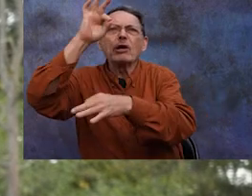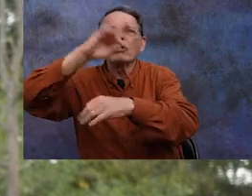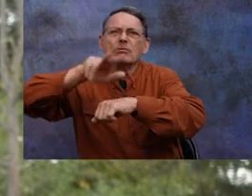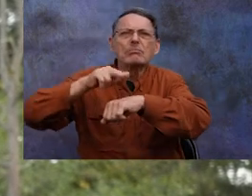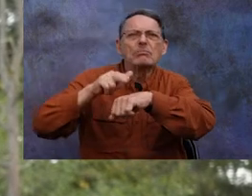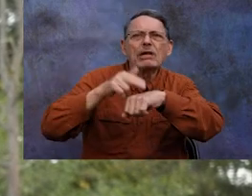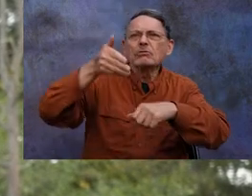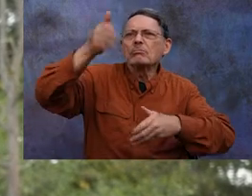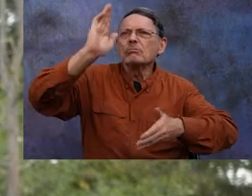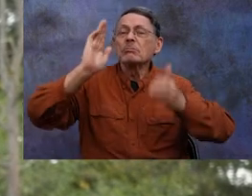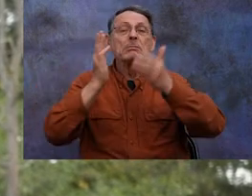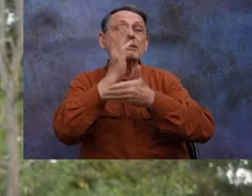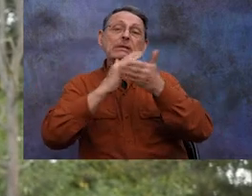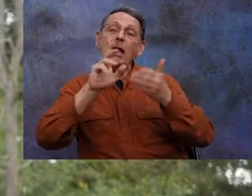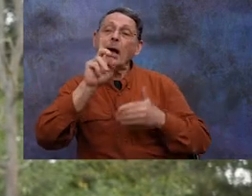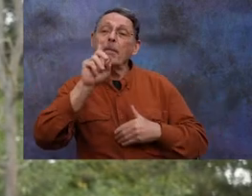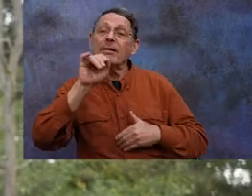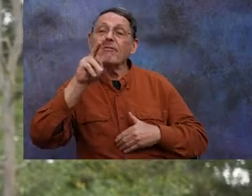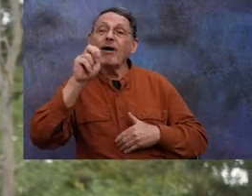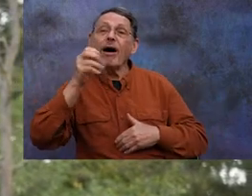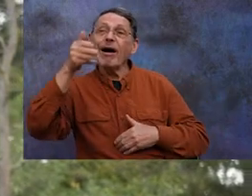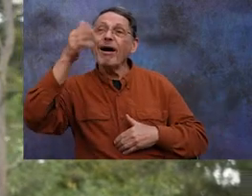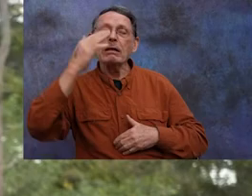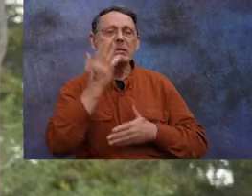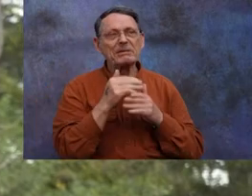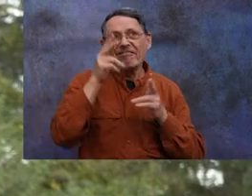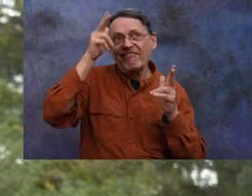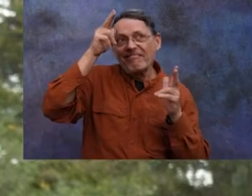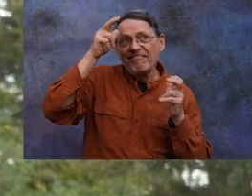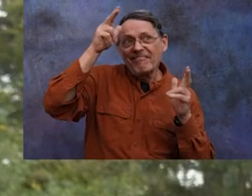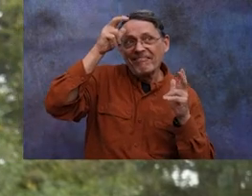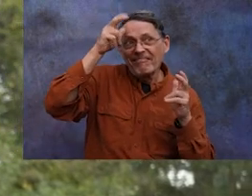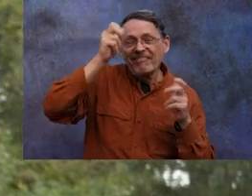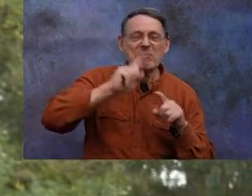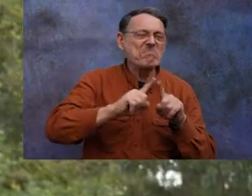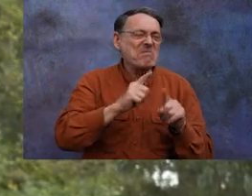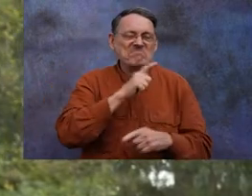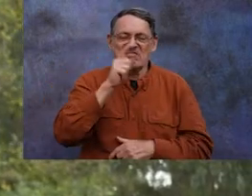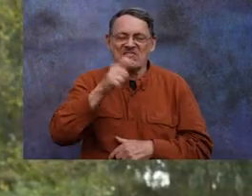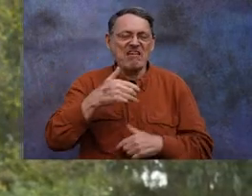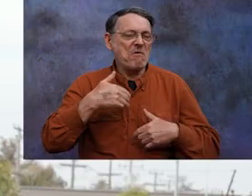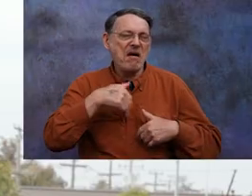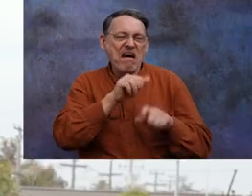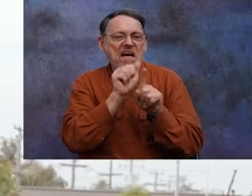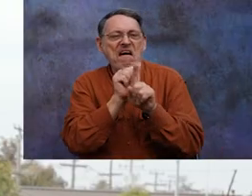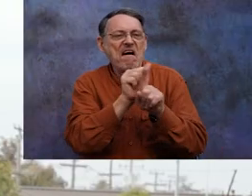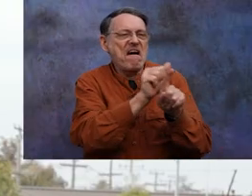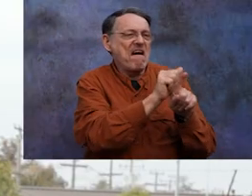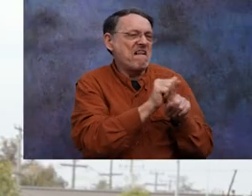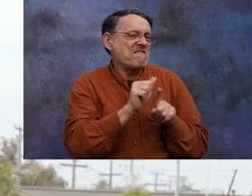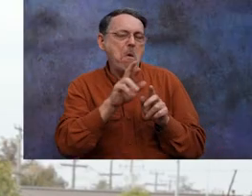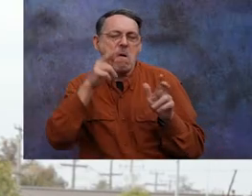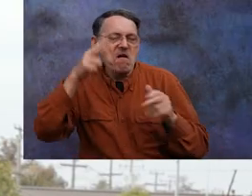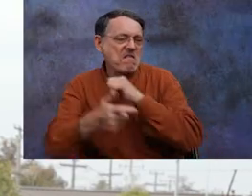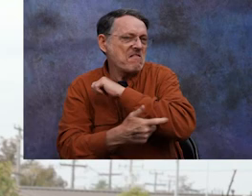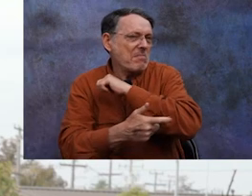some divine, some mischievous, but no need for tricks or temptations today. We come here